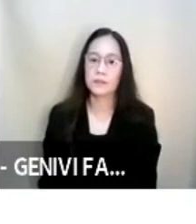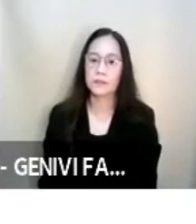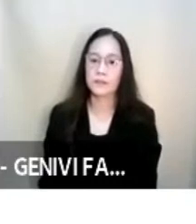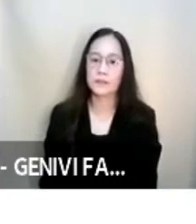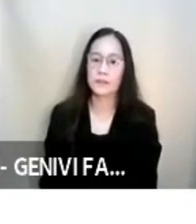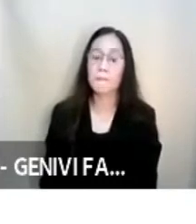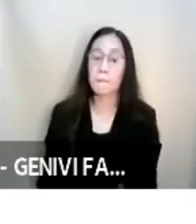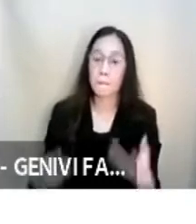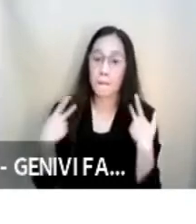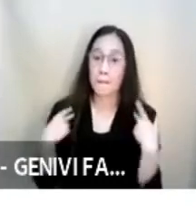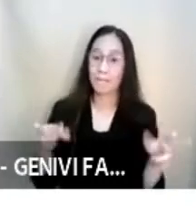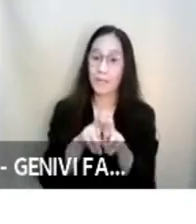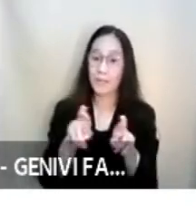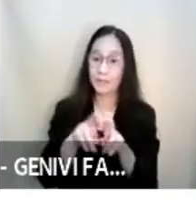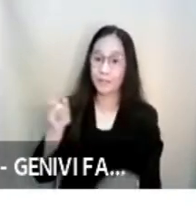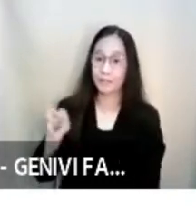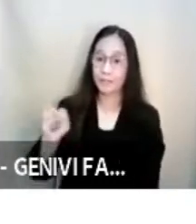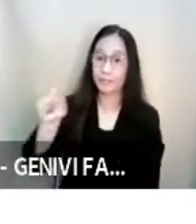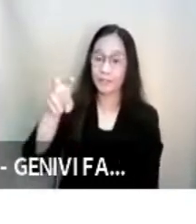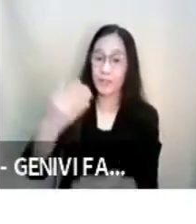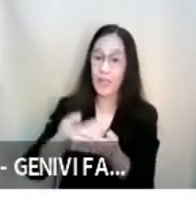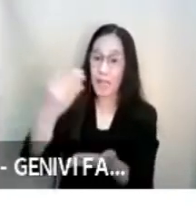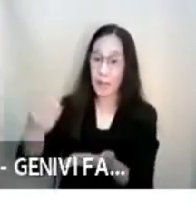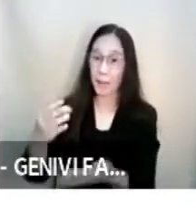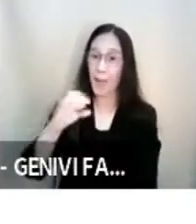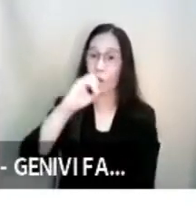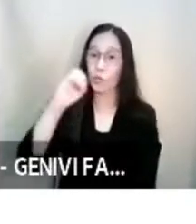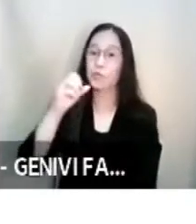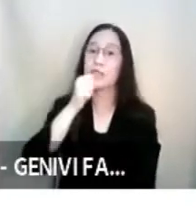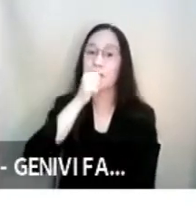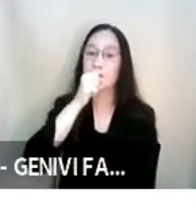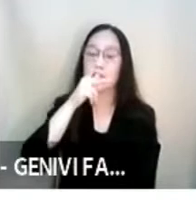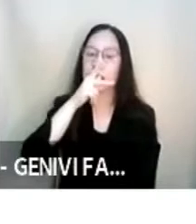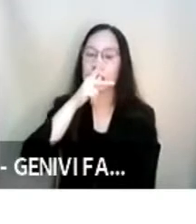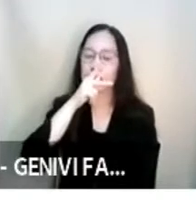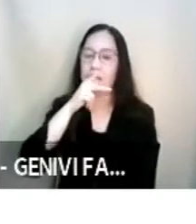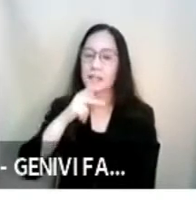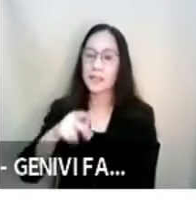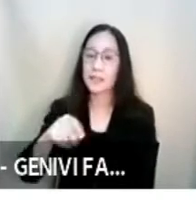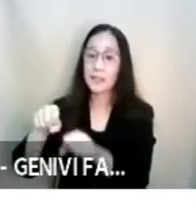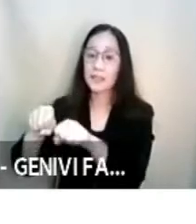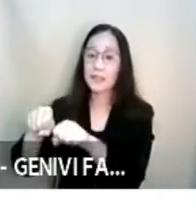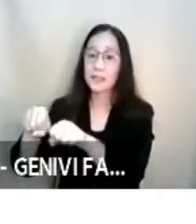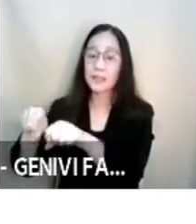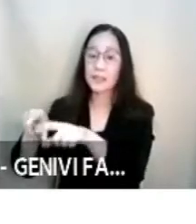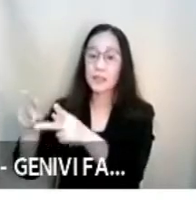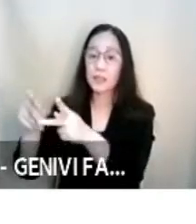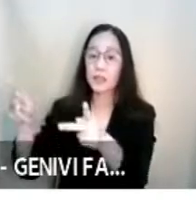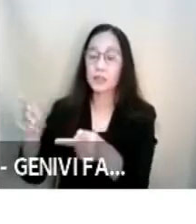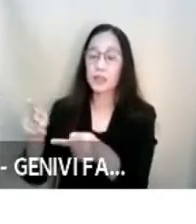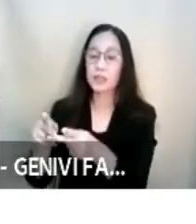meron silang regular trips to buying their own snacks at the nearby grocery store. So these are adults